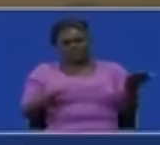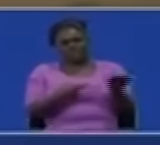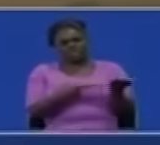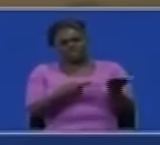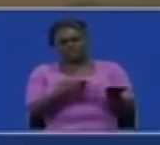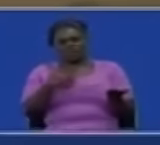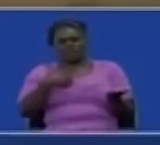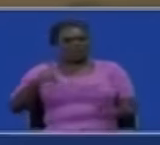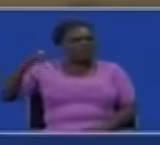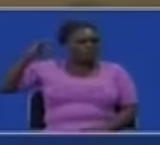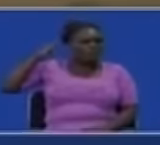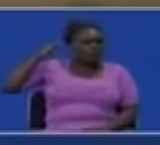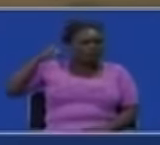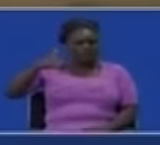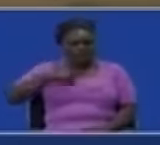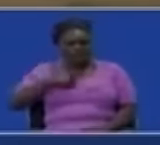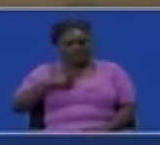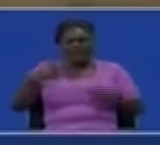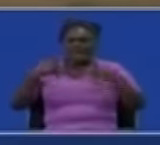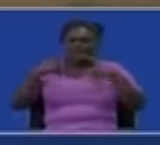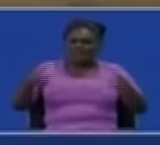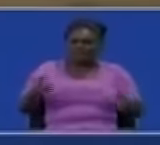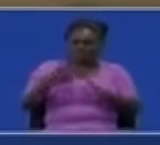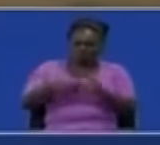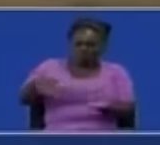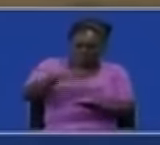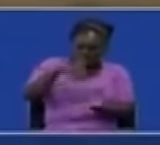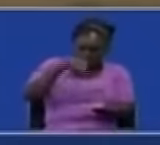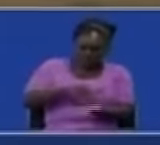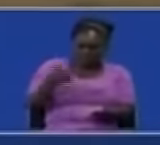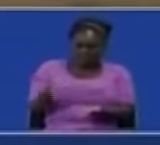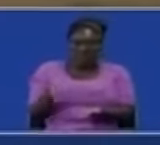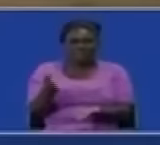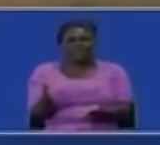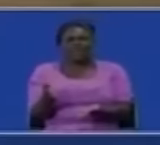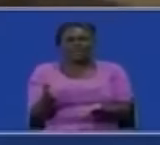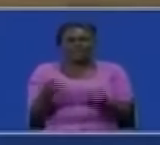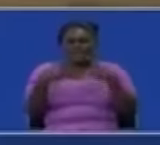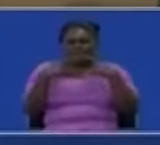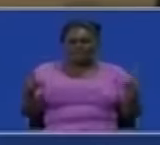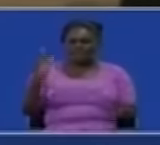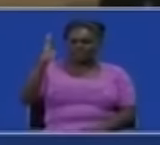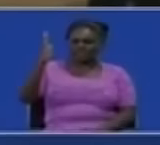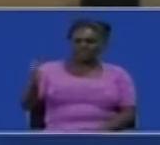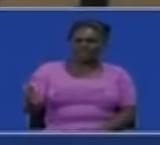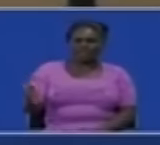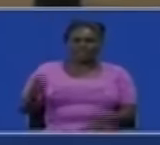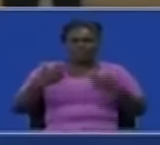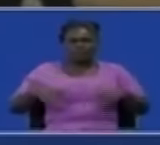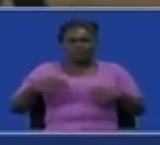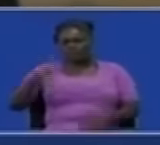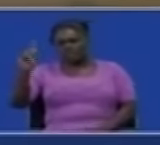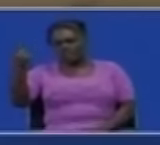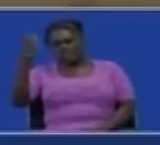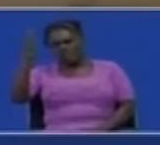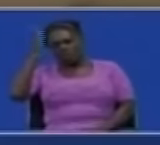simu iko, tunataka hiyo resource ipigwe kutoka station, bali imepigiwa ipelekwe kule. Watu wote Kenya